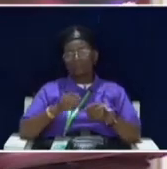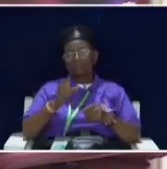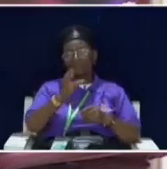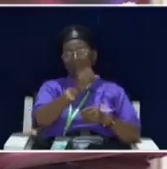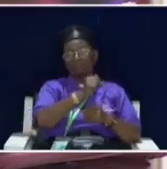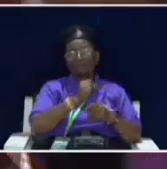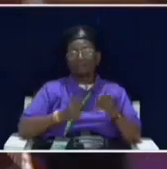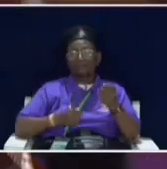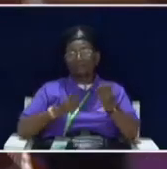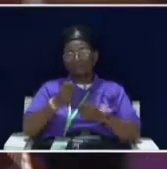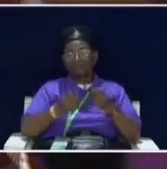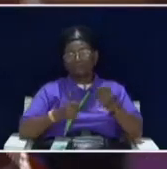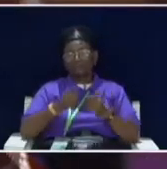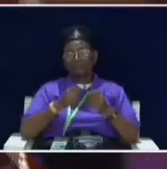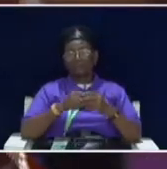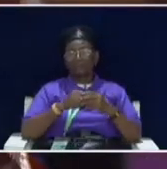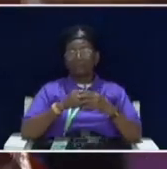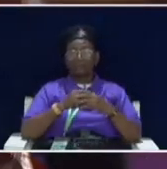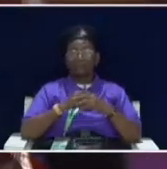Intervene.